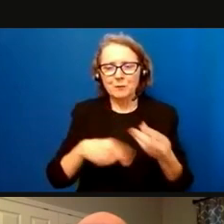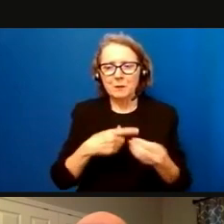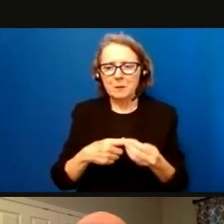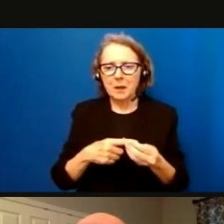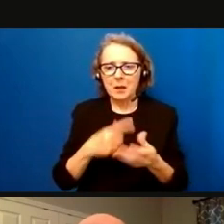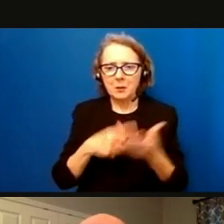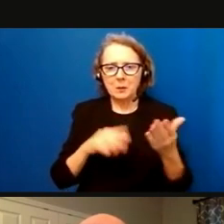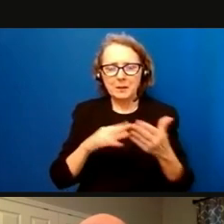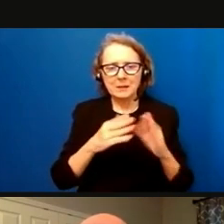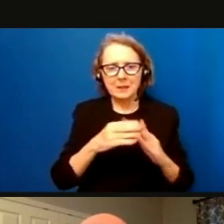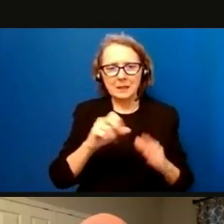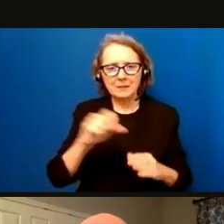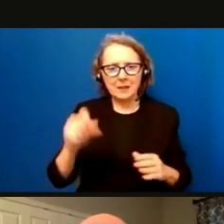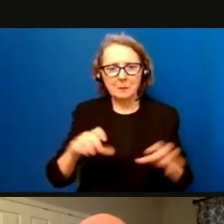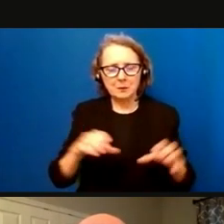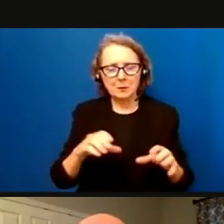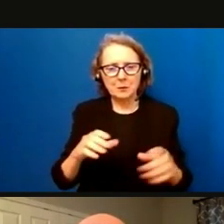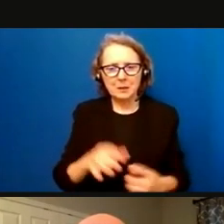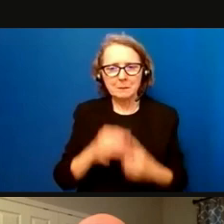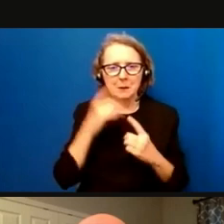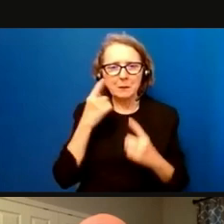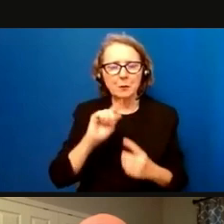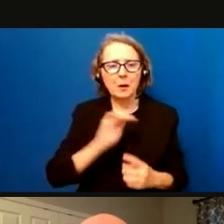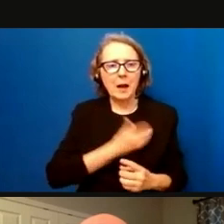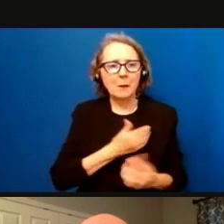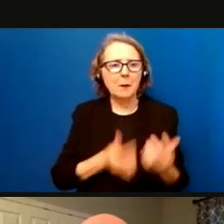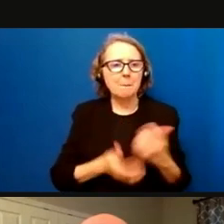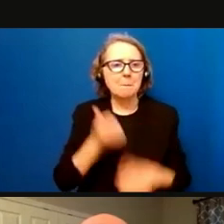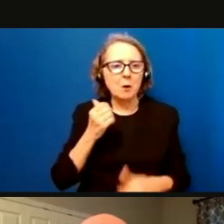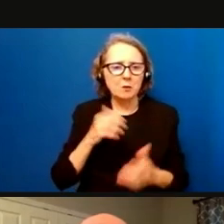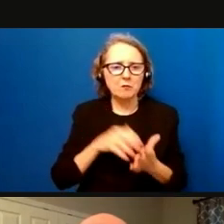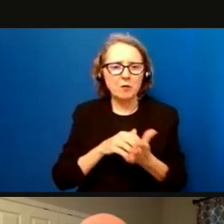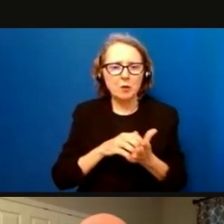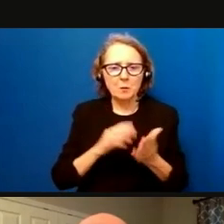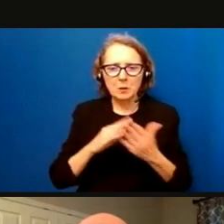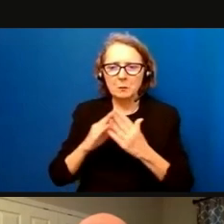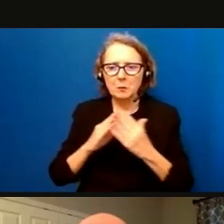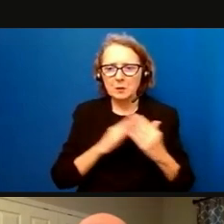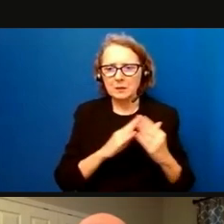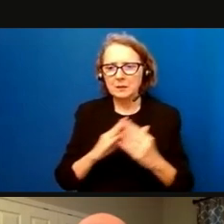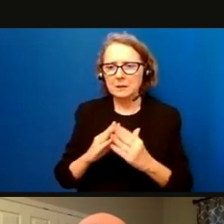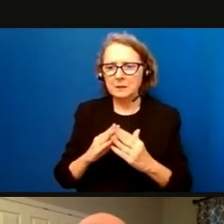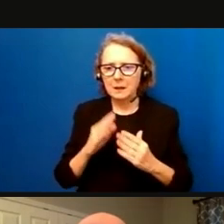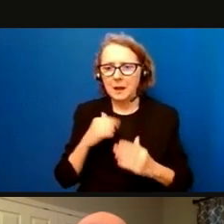the City of Salem is doing, especially for our most vulnerable communities. I know